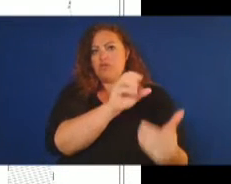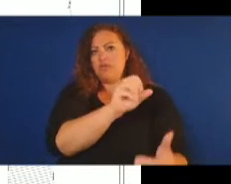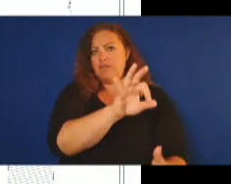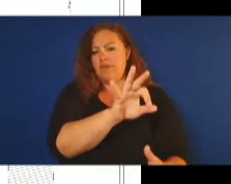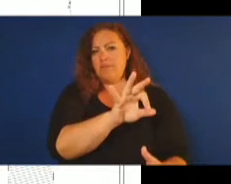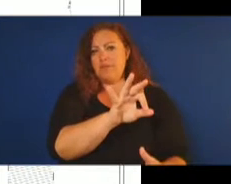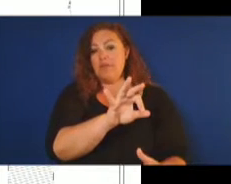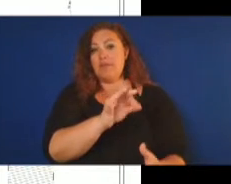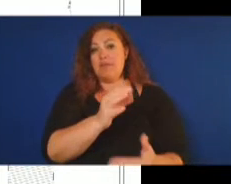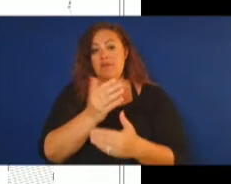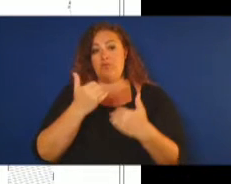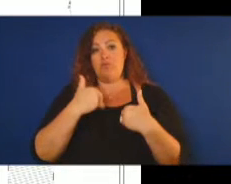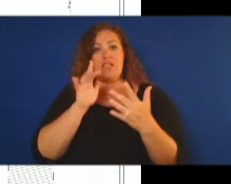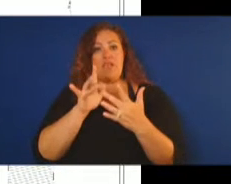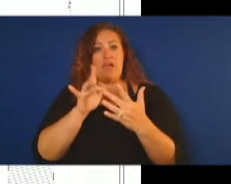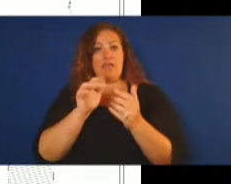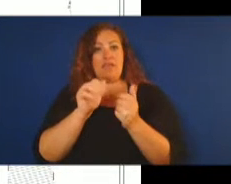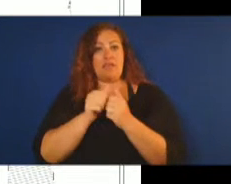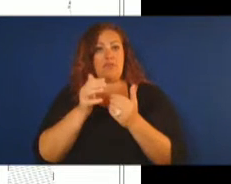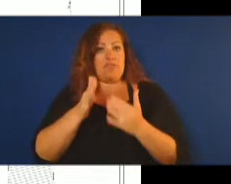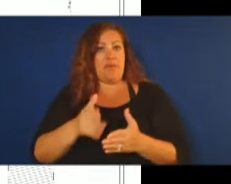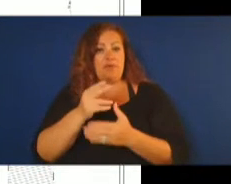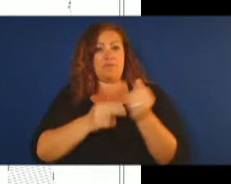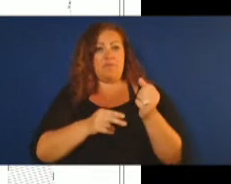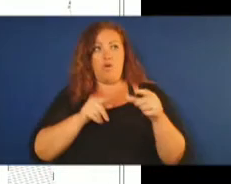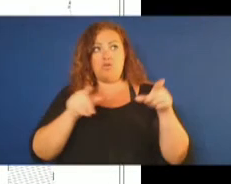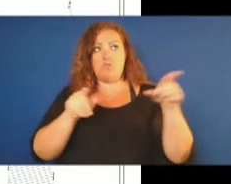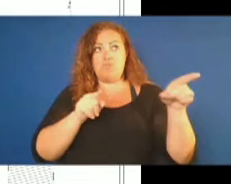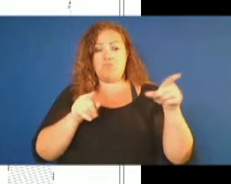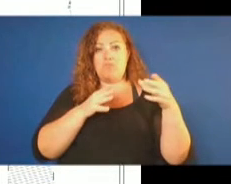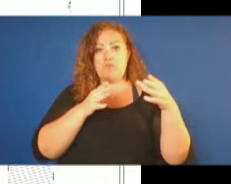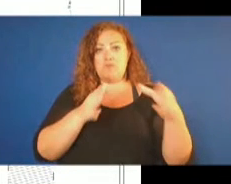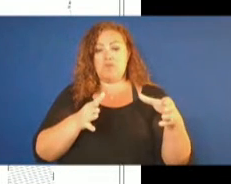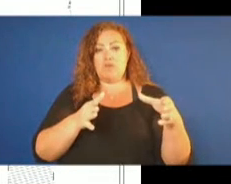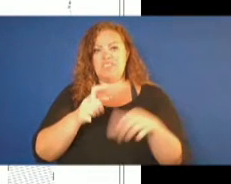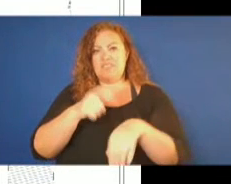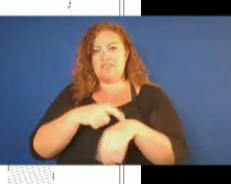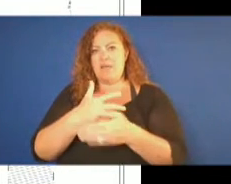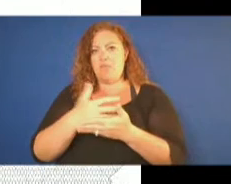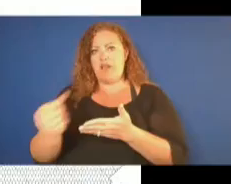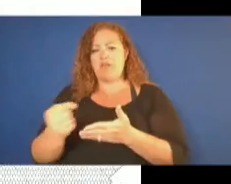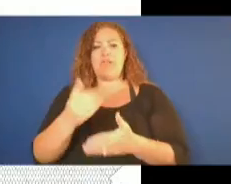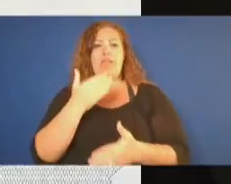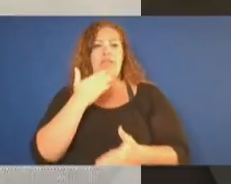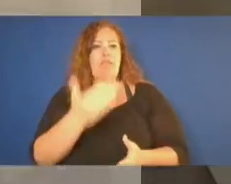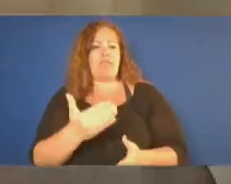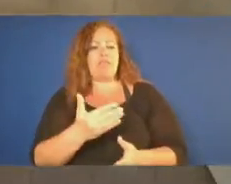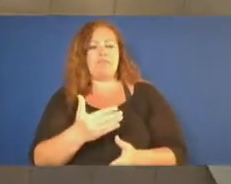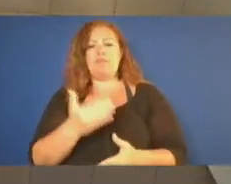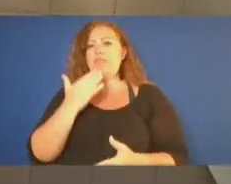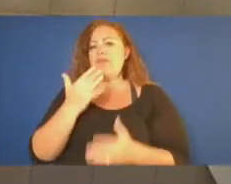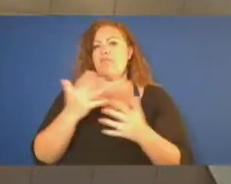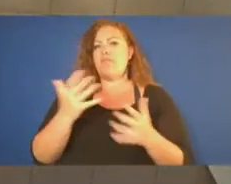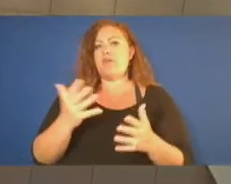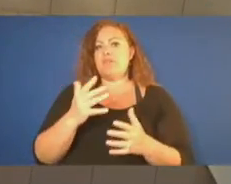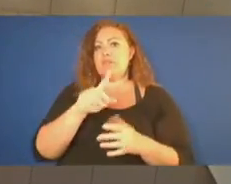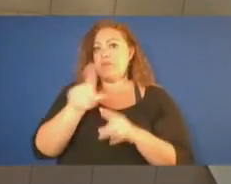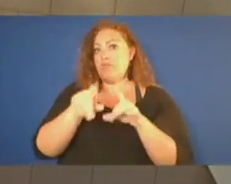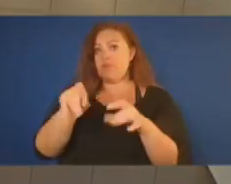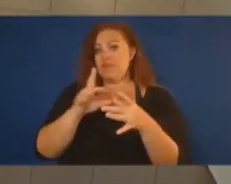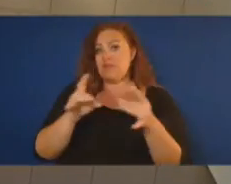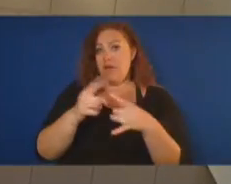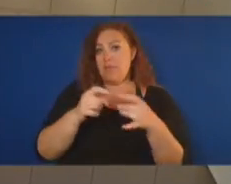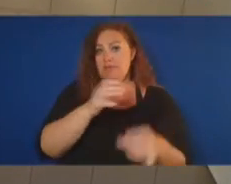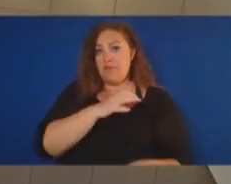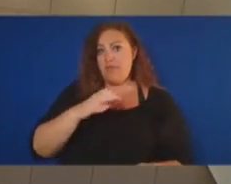with neighbors on both sides of the street um thank you I'll take your question very much um any questions or comments from the